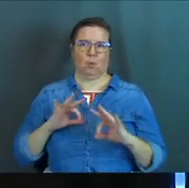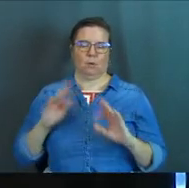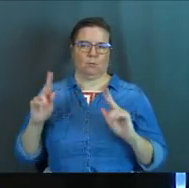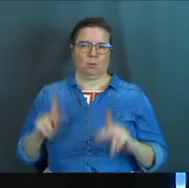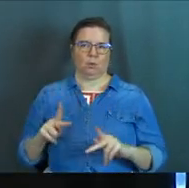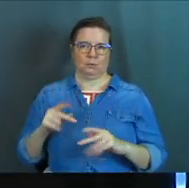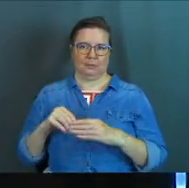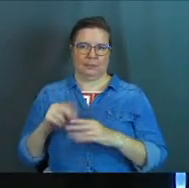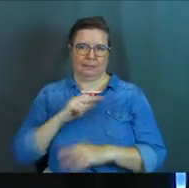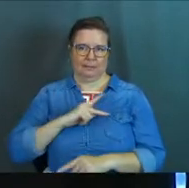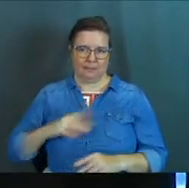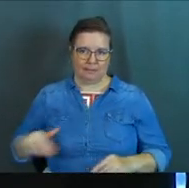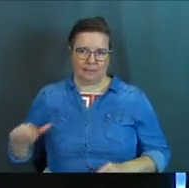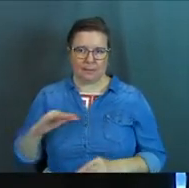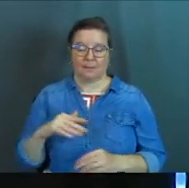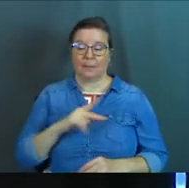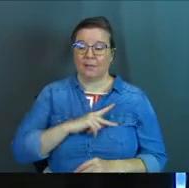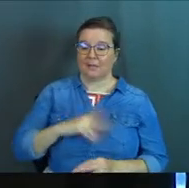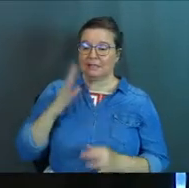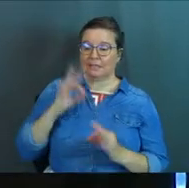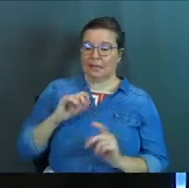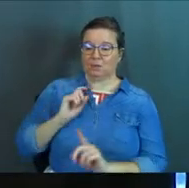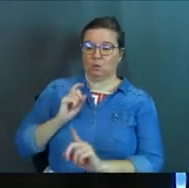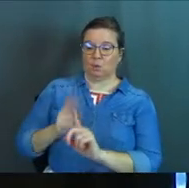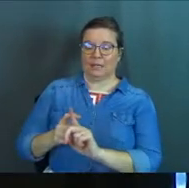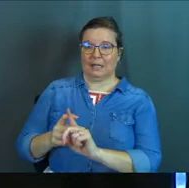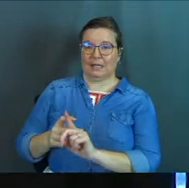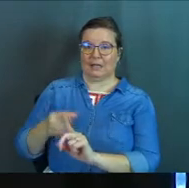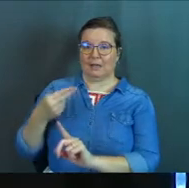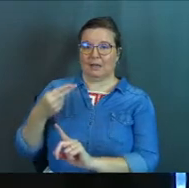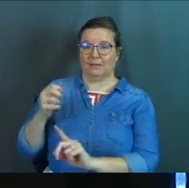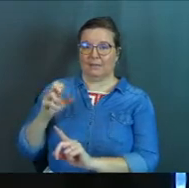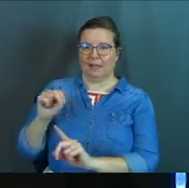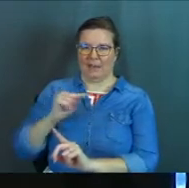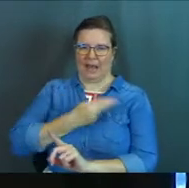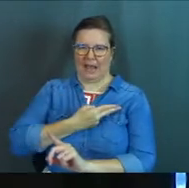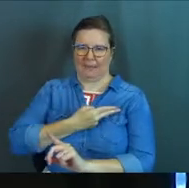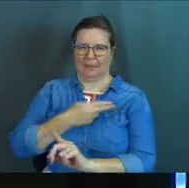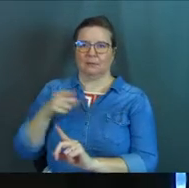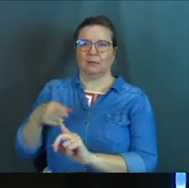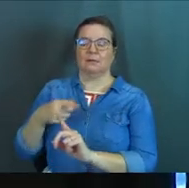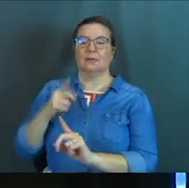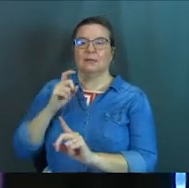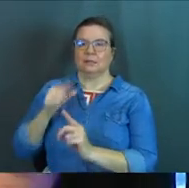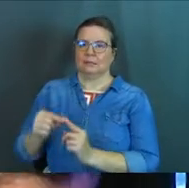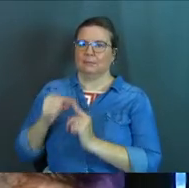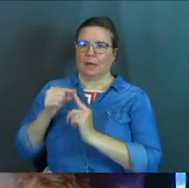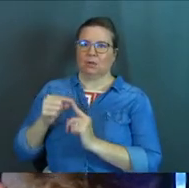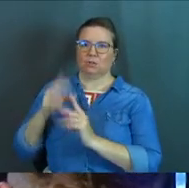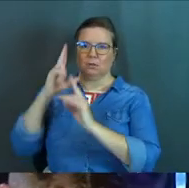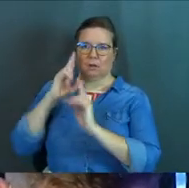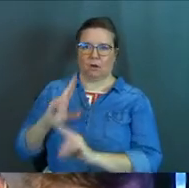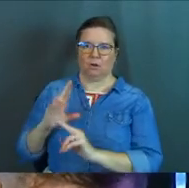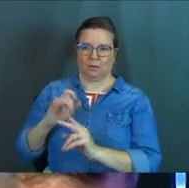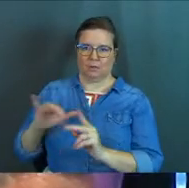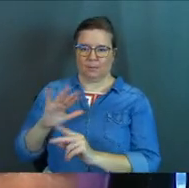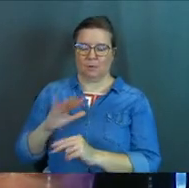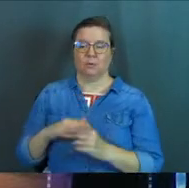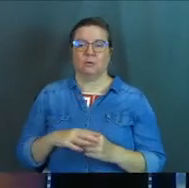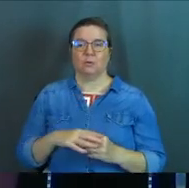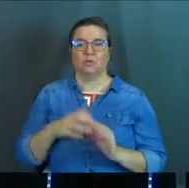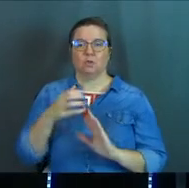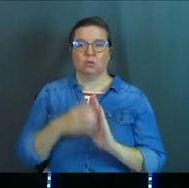empire. And the king decides to give Haman special honor in the empire. And so this is Esther chapter 3,